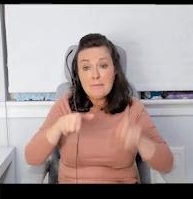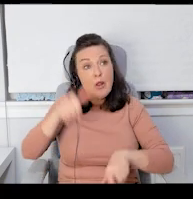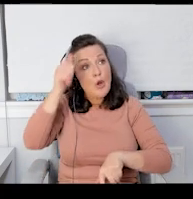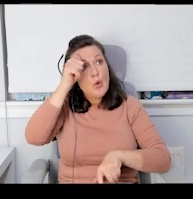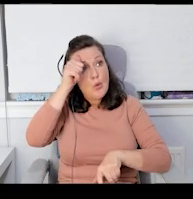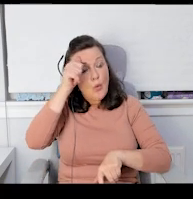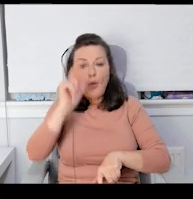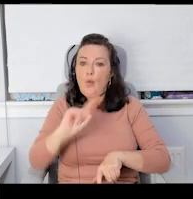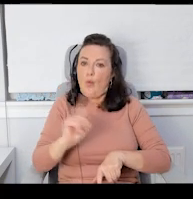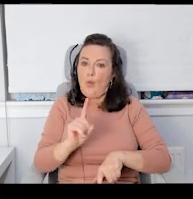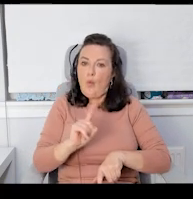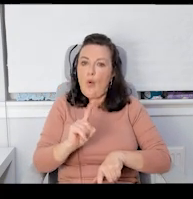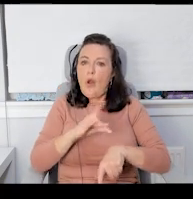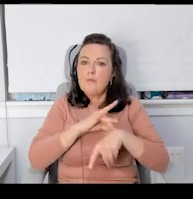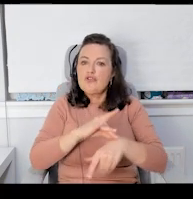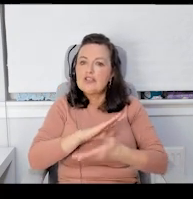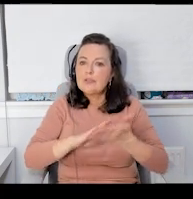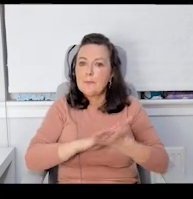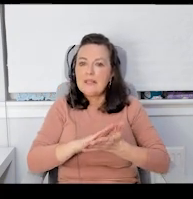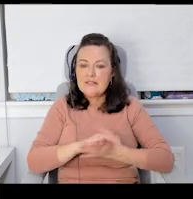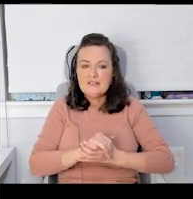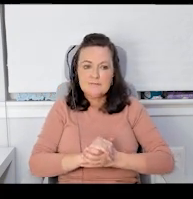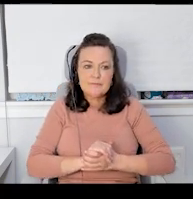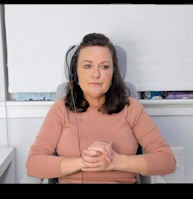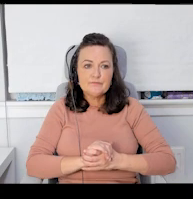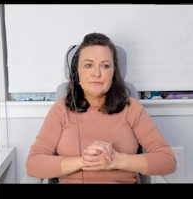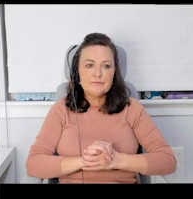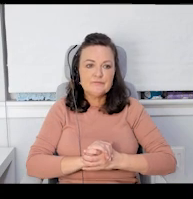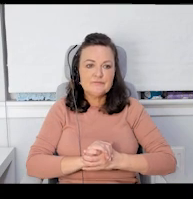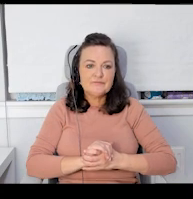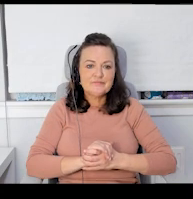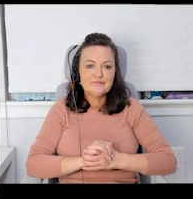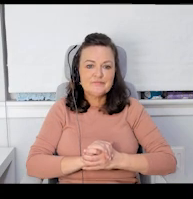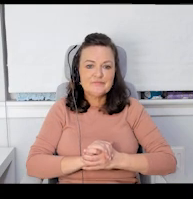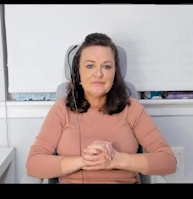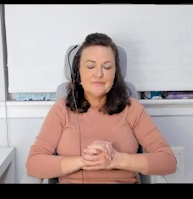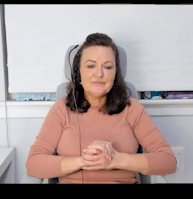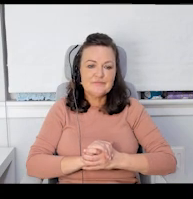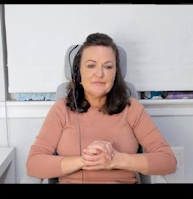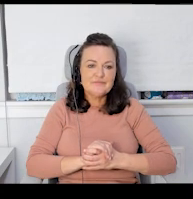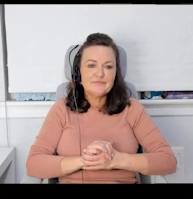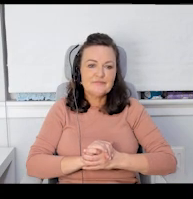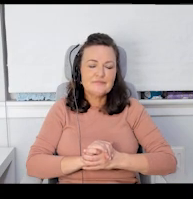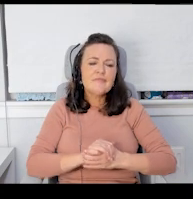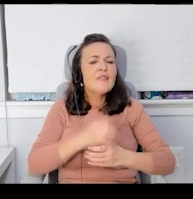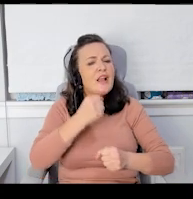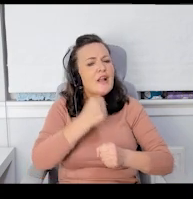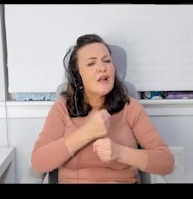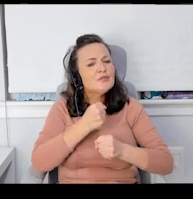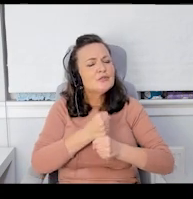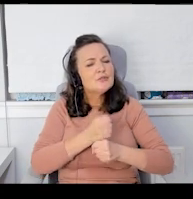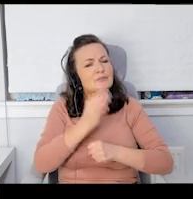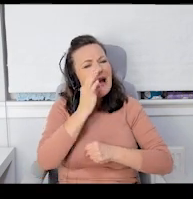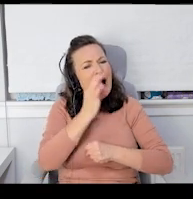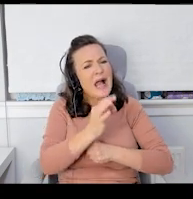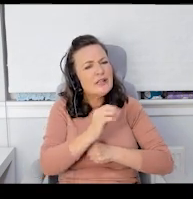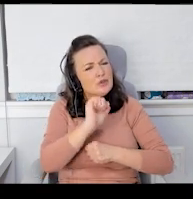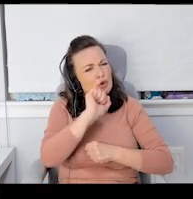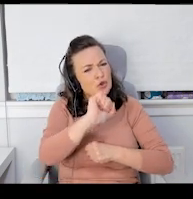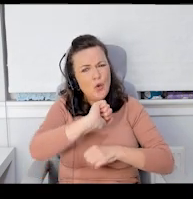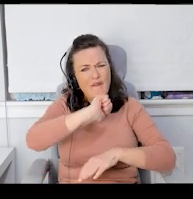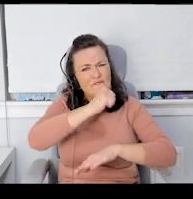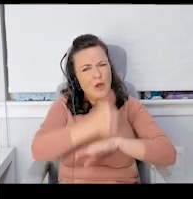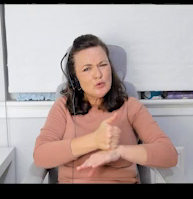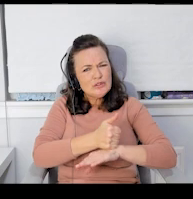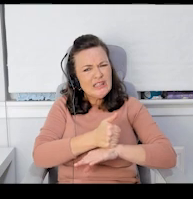Yeah, absolutely. Flexibility is the key, I think, around a lot of this as well. Gildam, I'm going to bring yourself in. Could you tell us how your FA actually